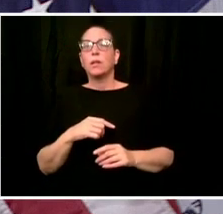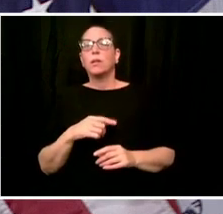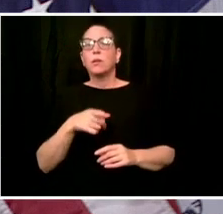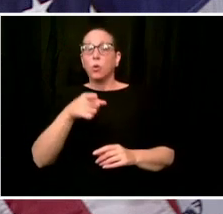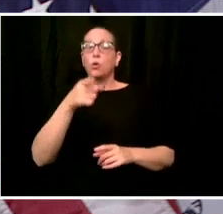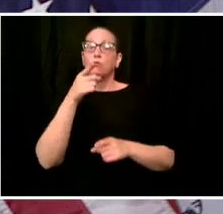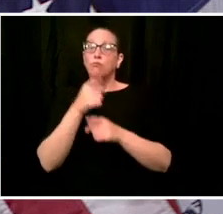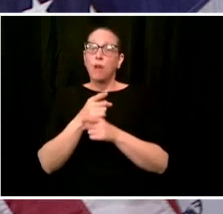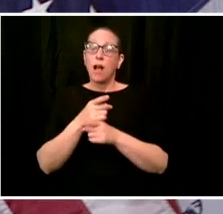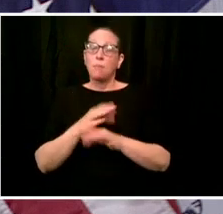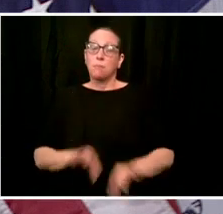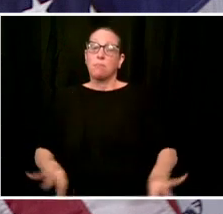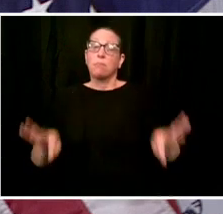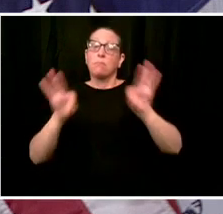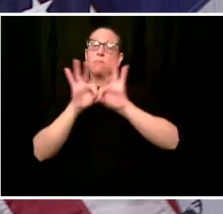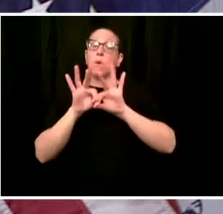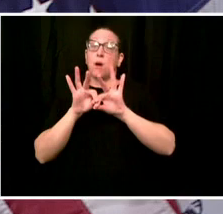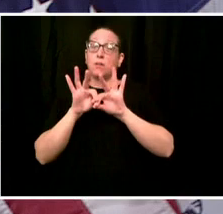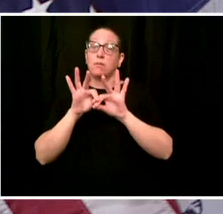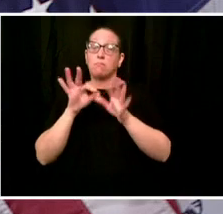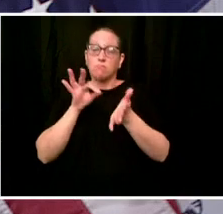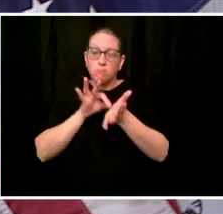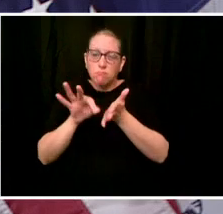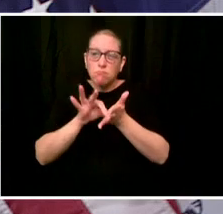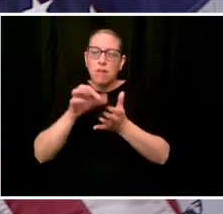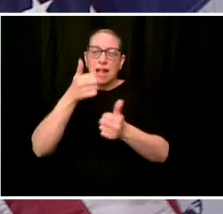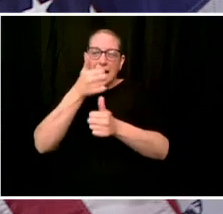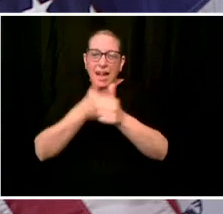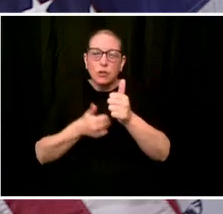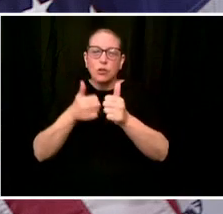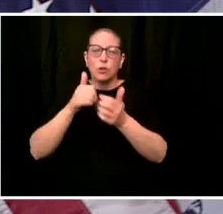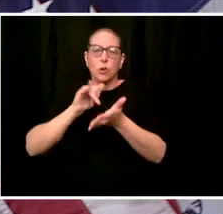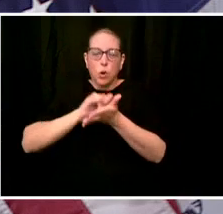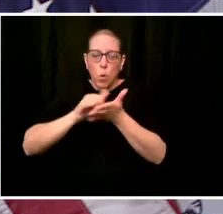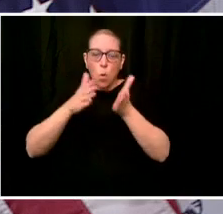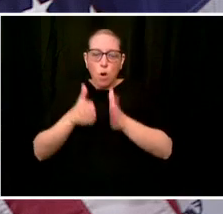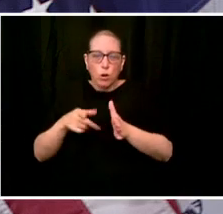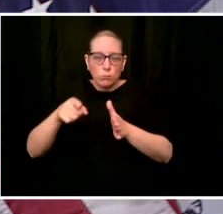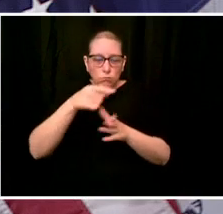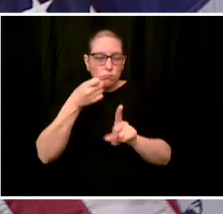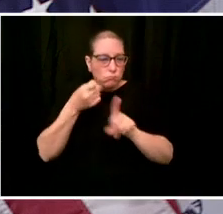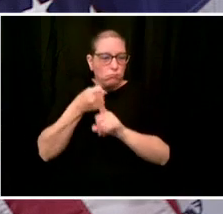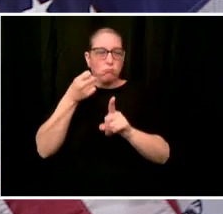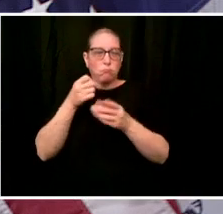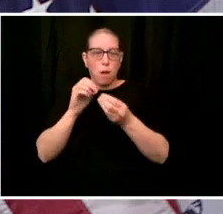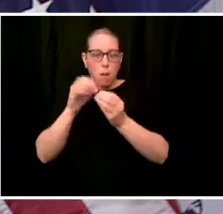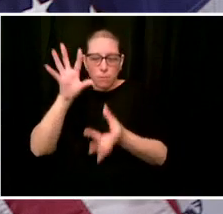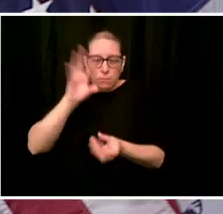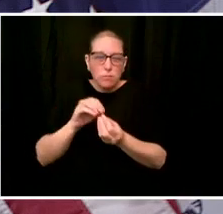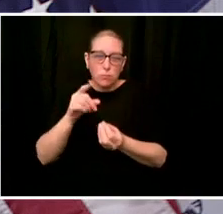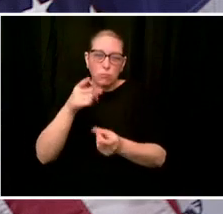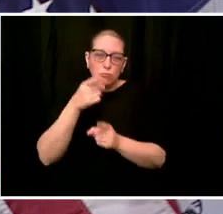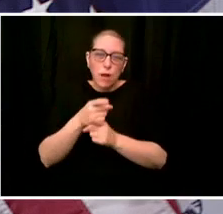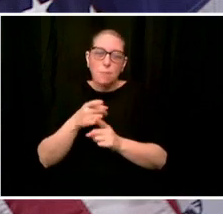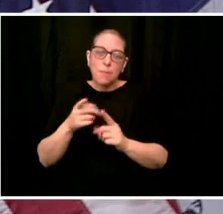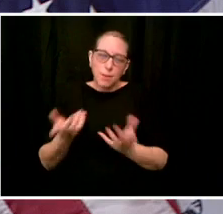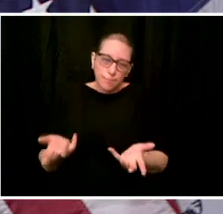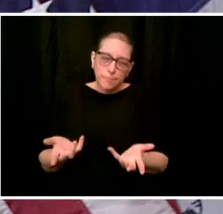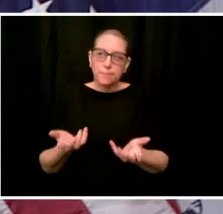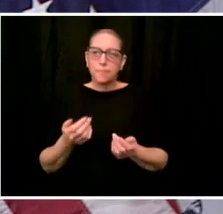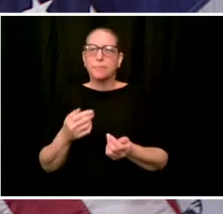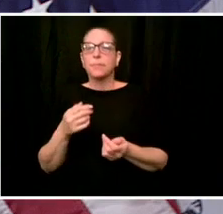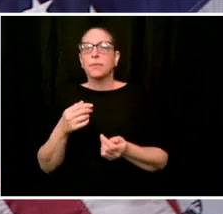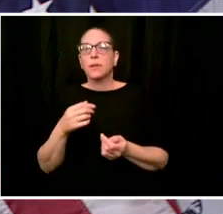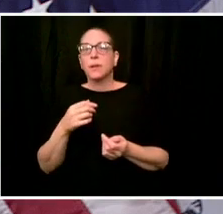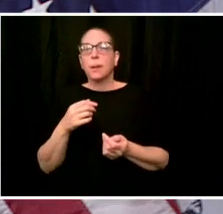happened here and what it means for the future that to begin with, any death where a medical professional thought that